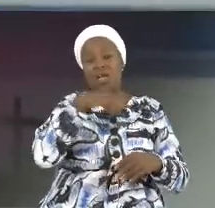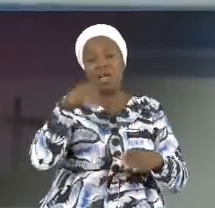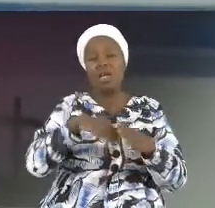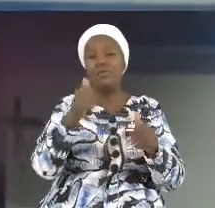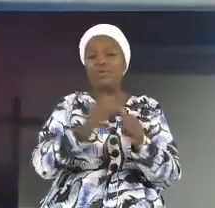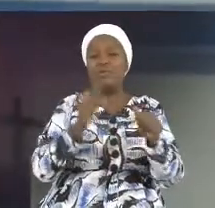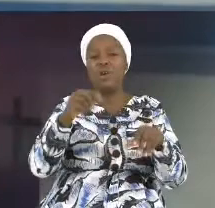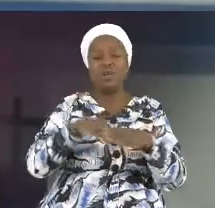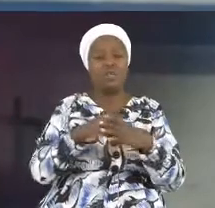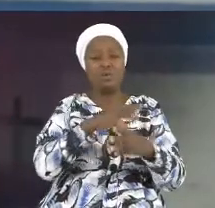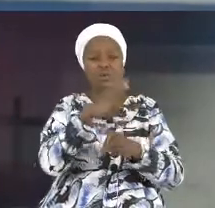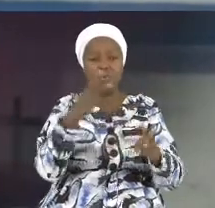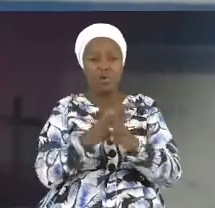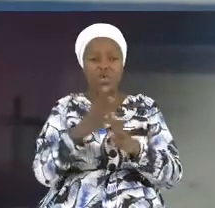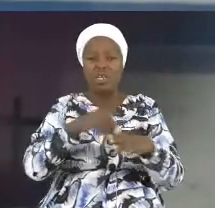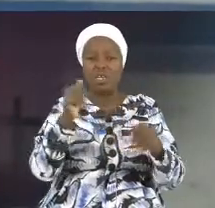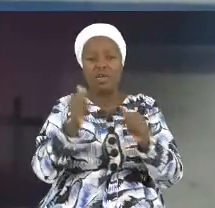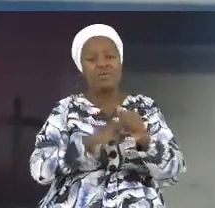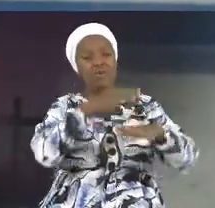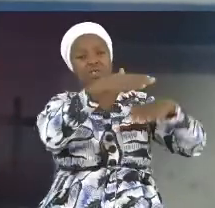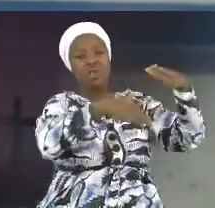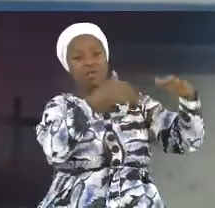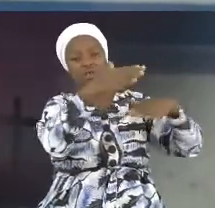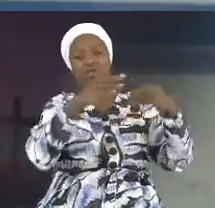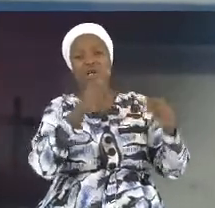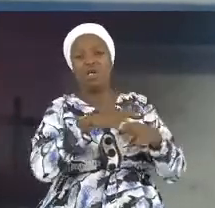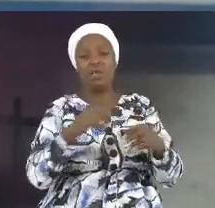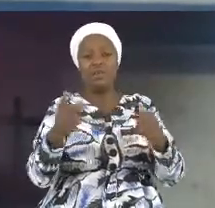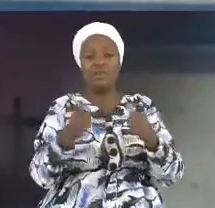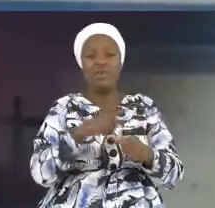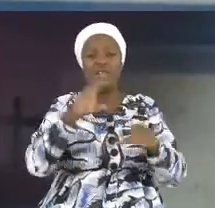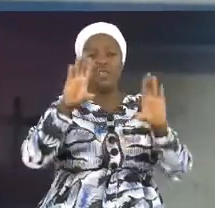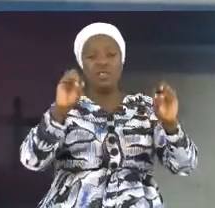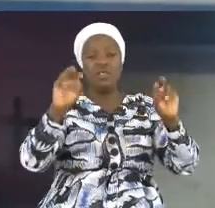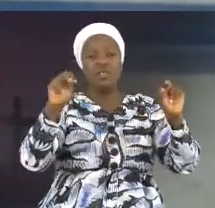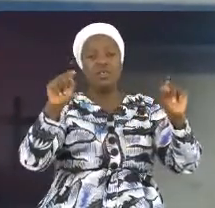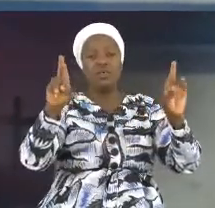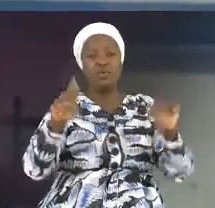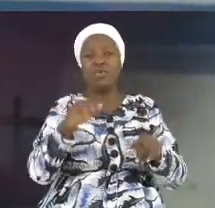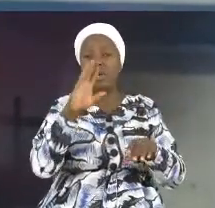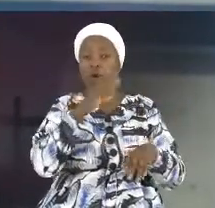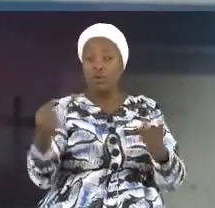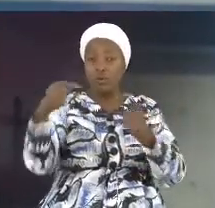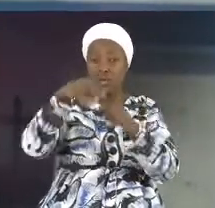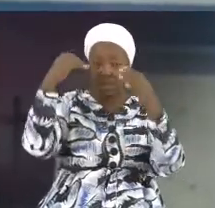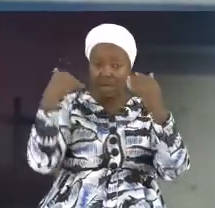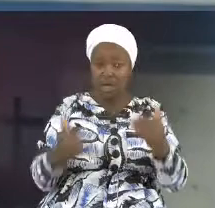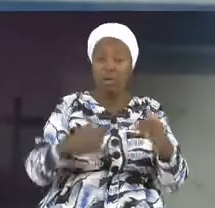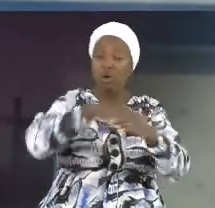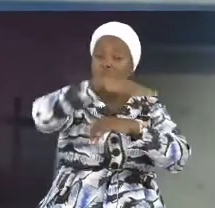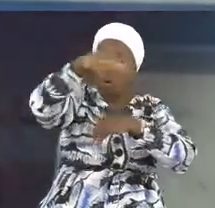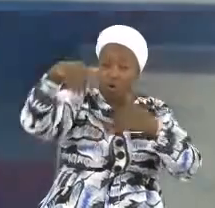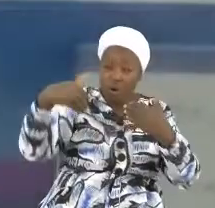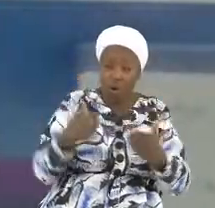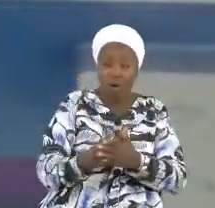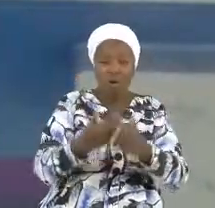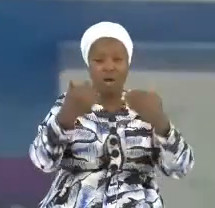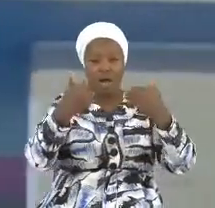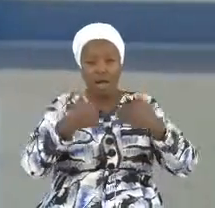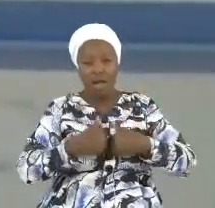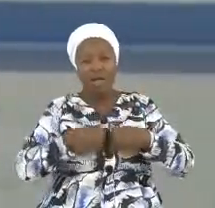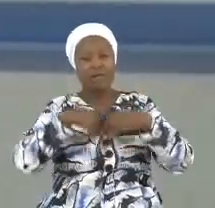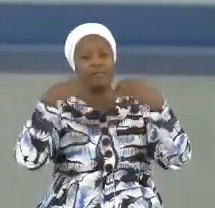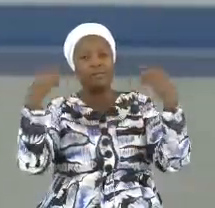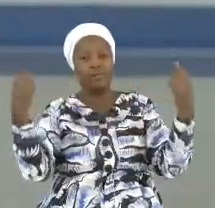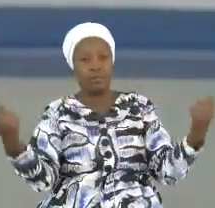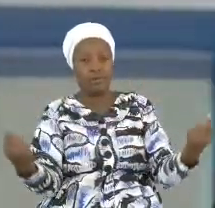every generation, in the fourth century, until this time, all have sinned. Notice,